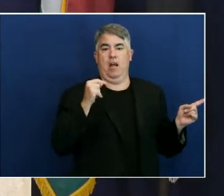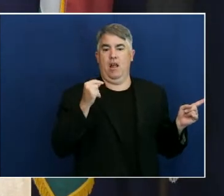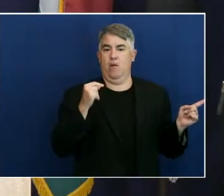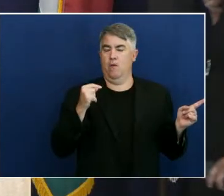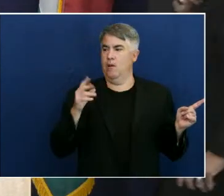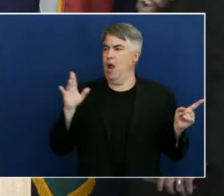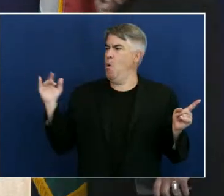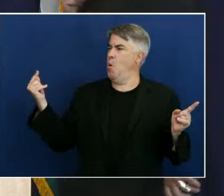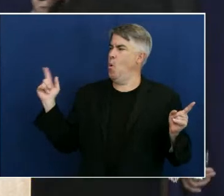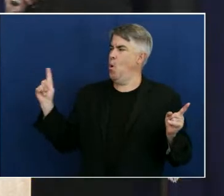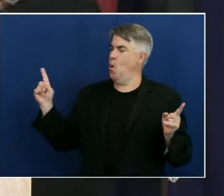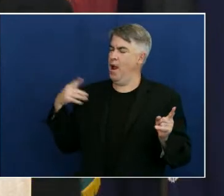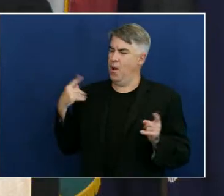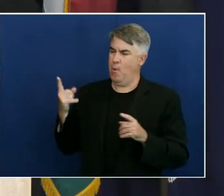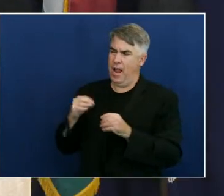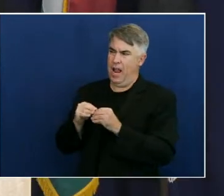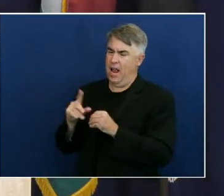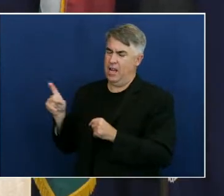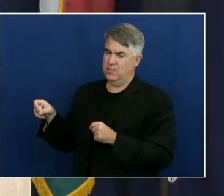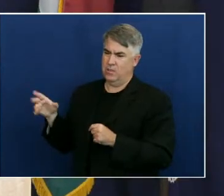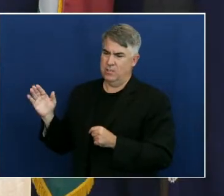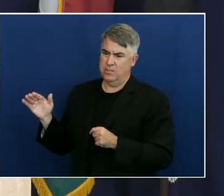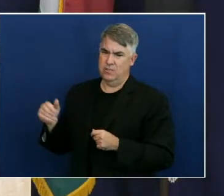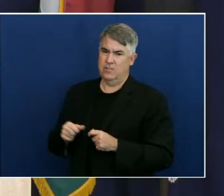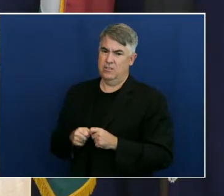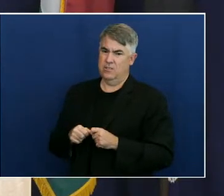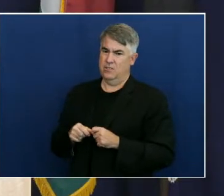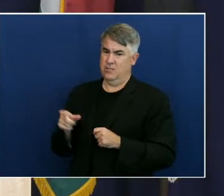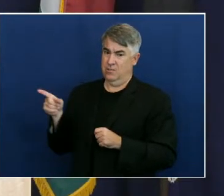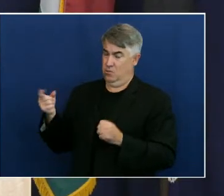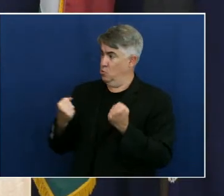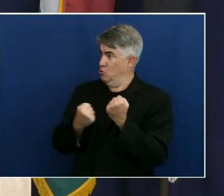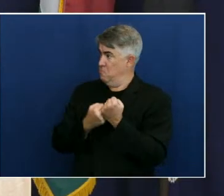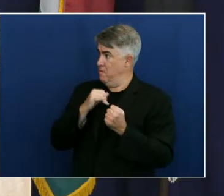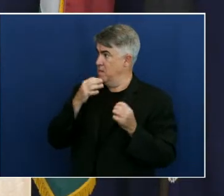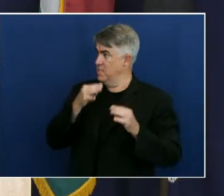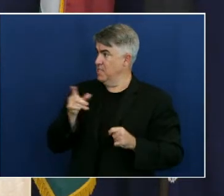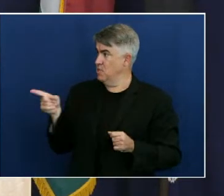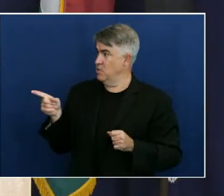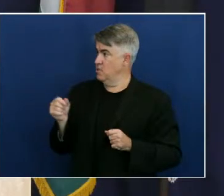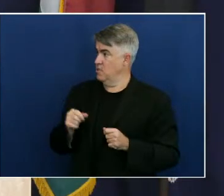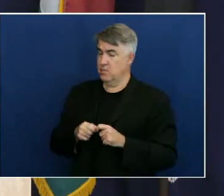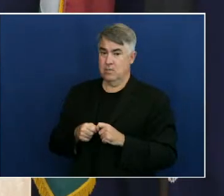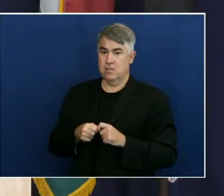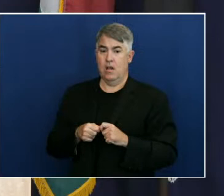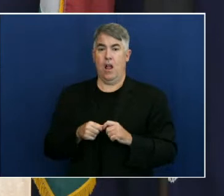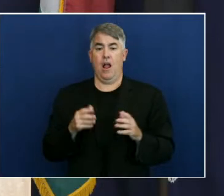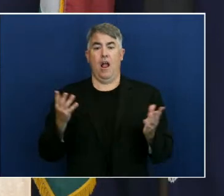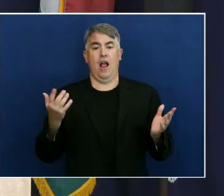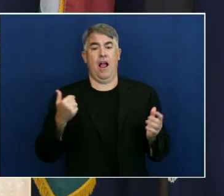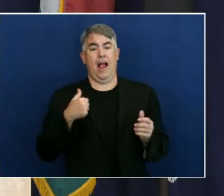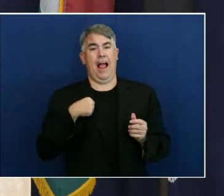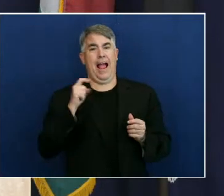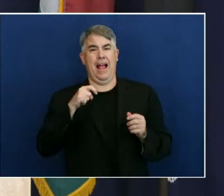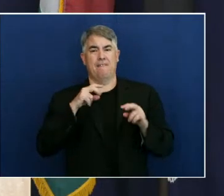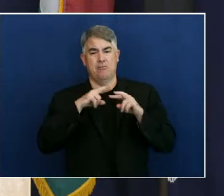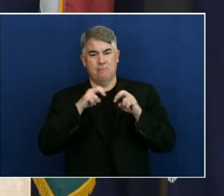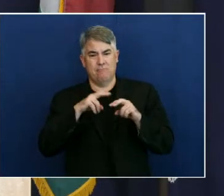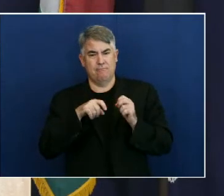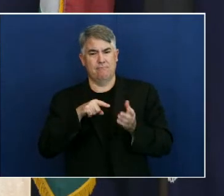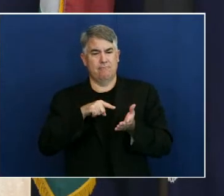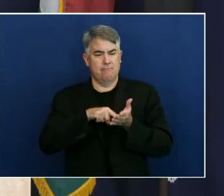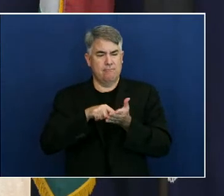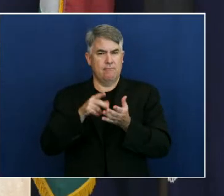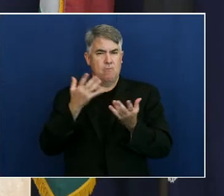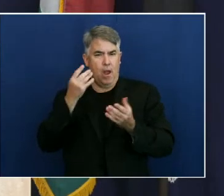you in support then? Pardon? Are you in support? I have to go back and look at the specific guidance. This was just